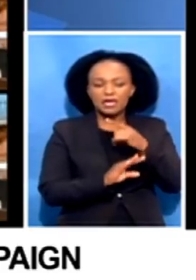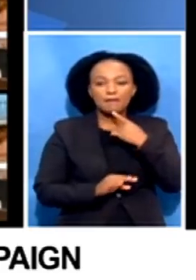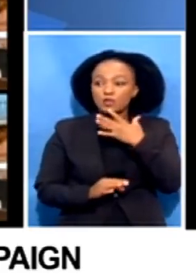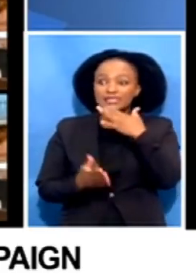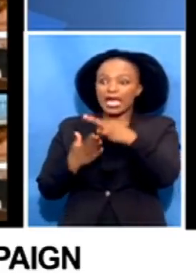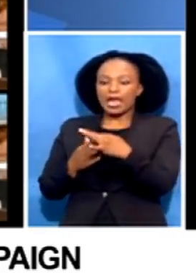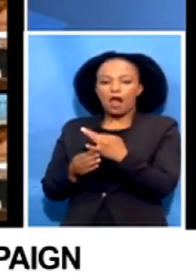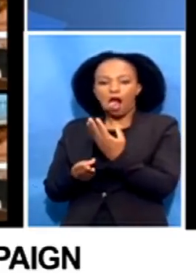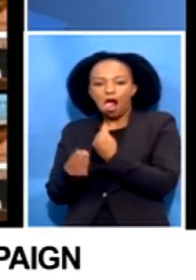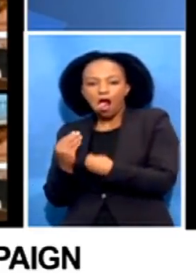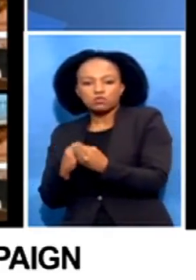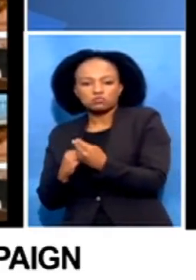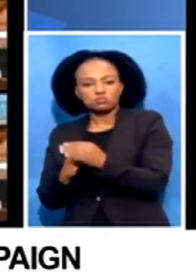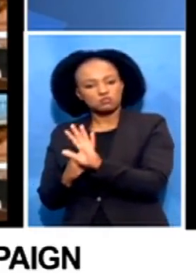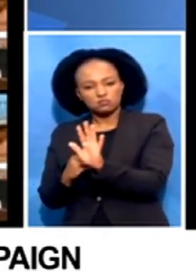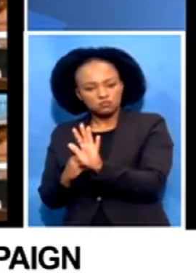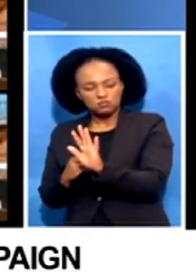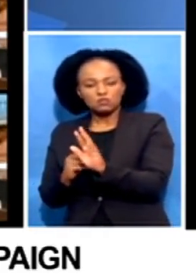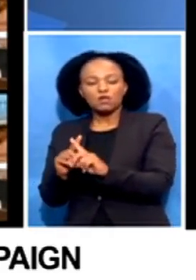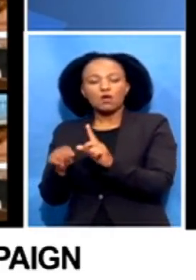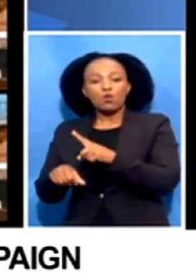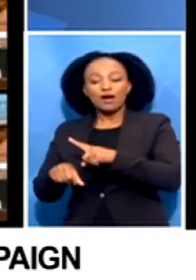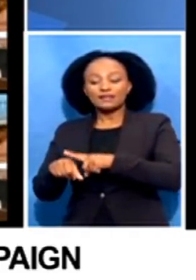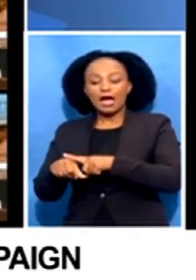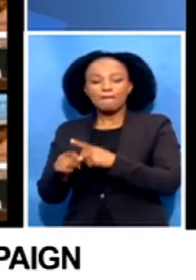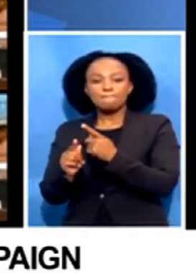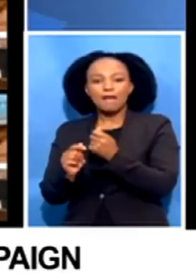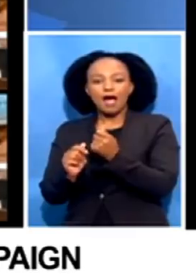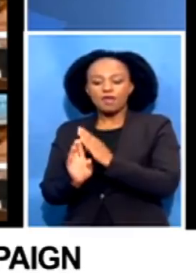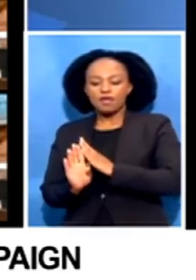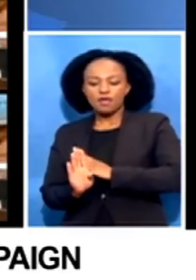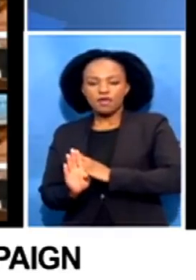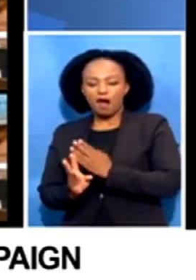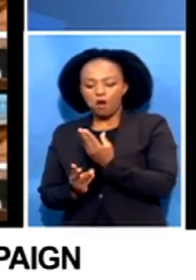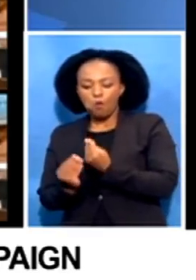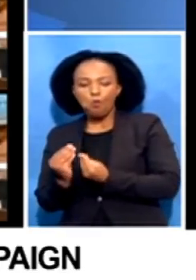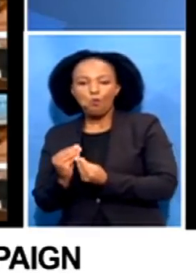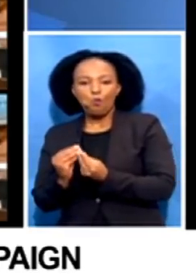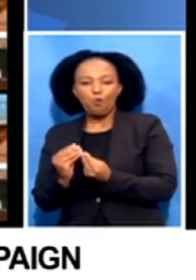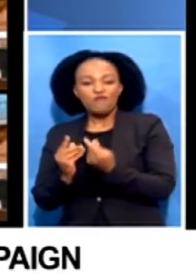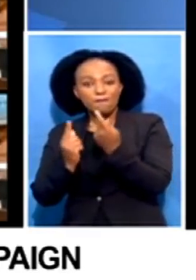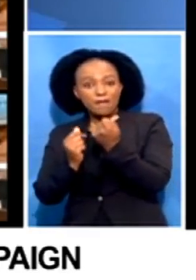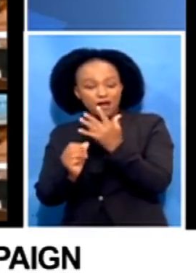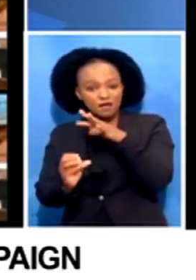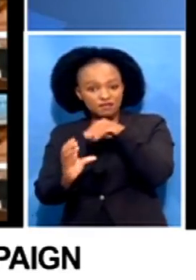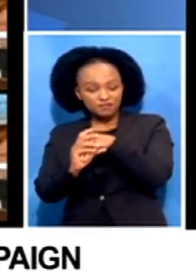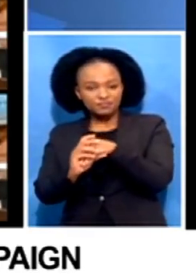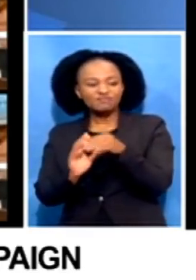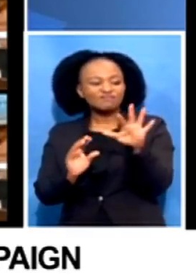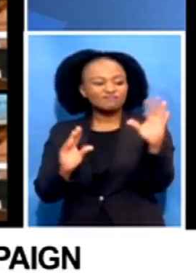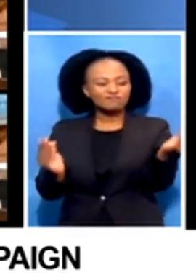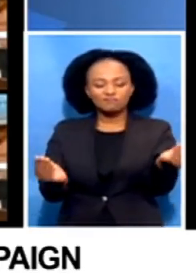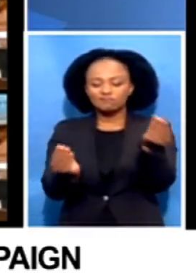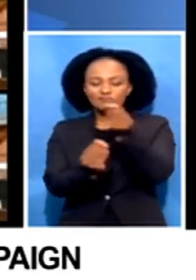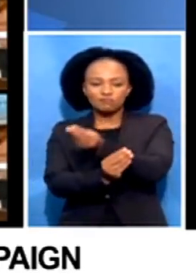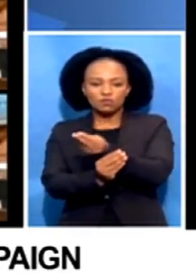when private money is used, is involved in exchange with someone who occupies the office or